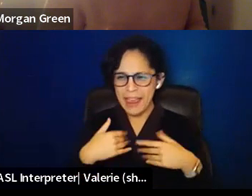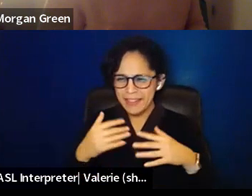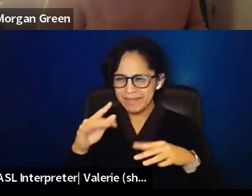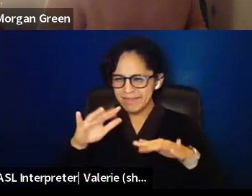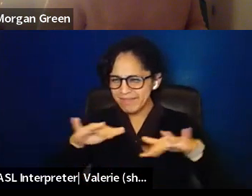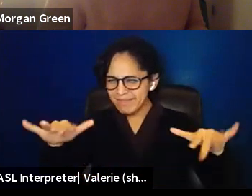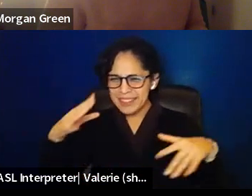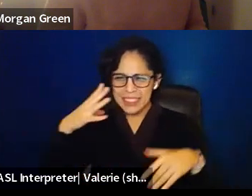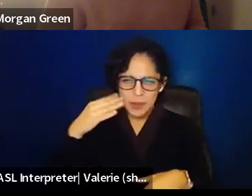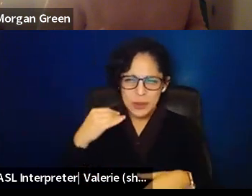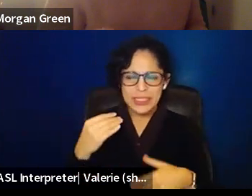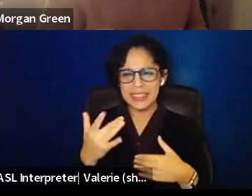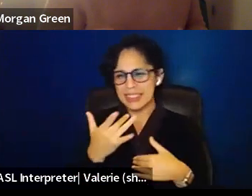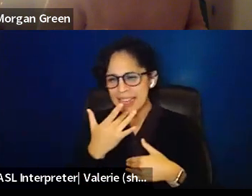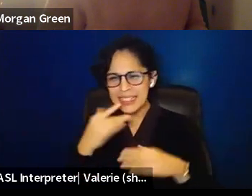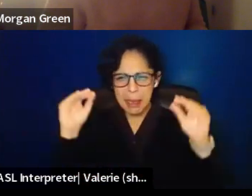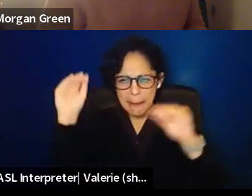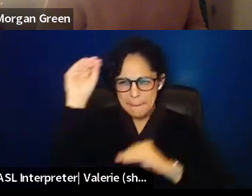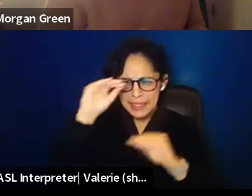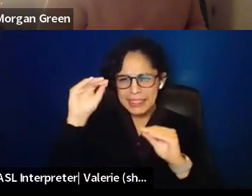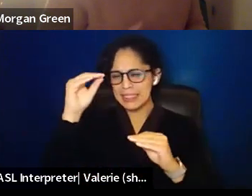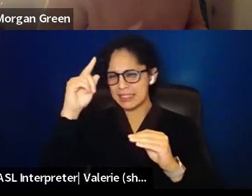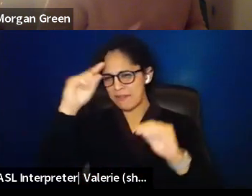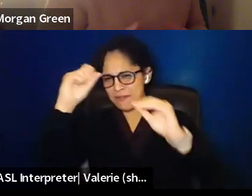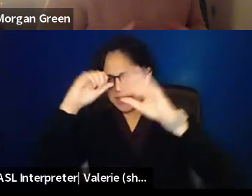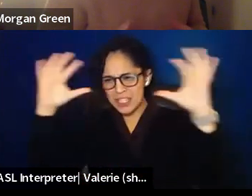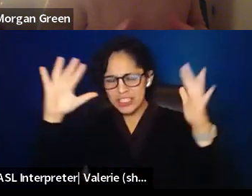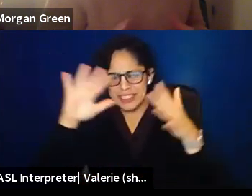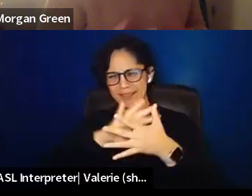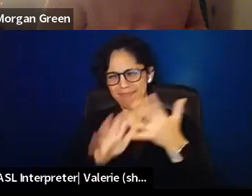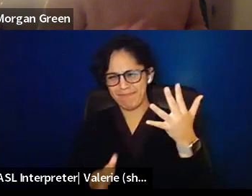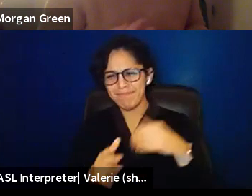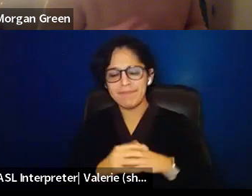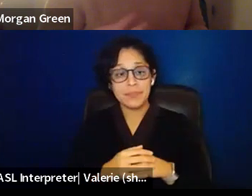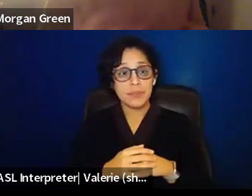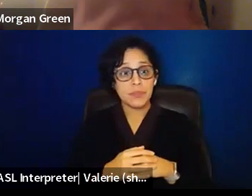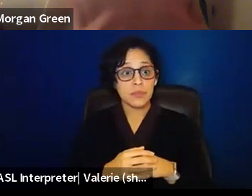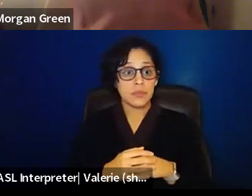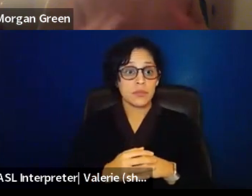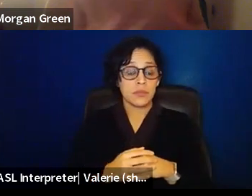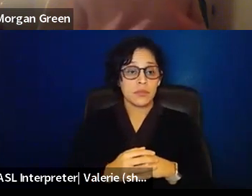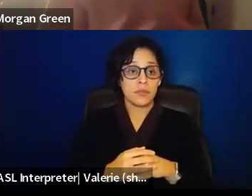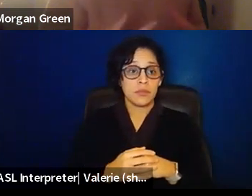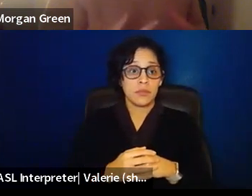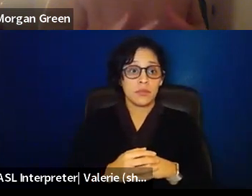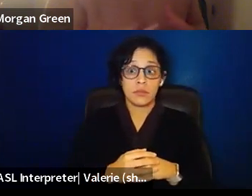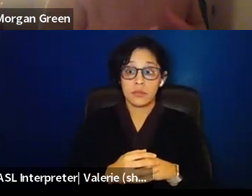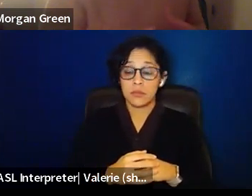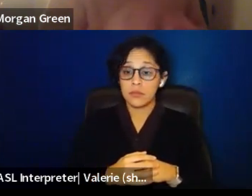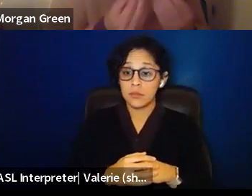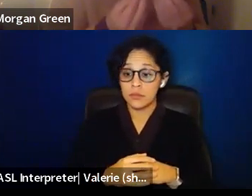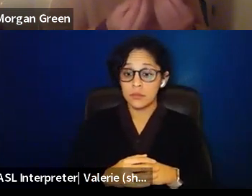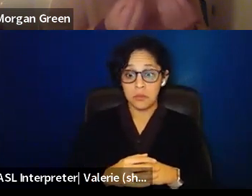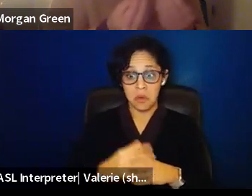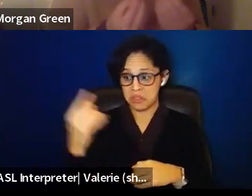And I think when you find something that more than one person gets excited about, it's